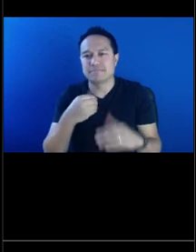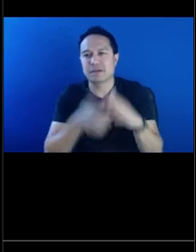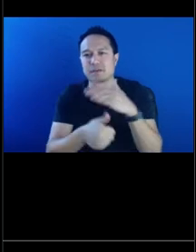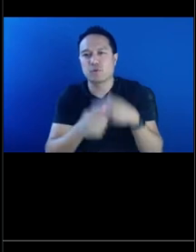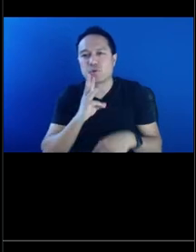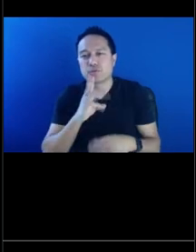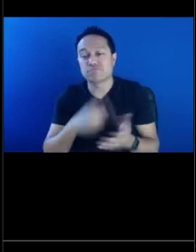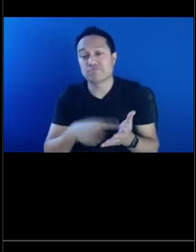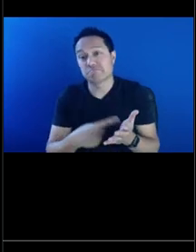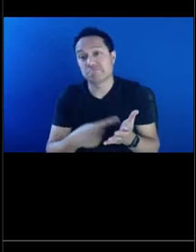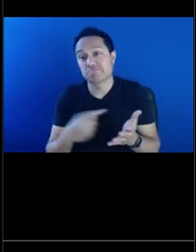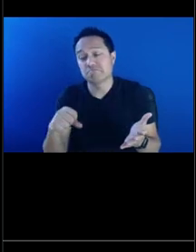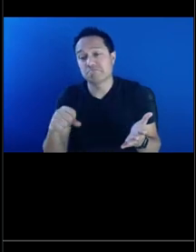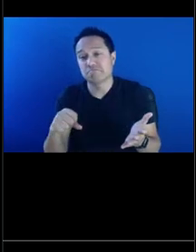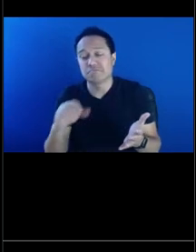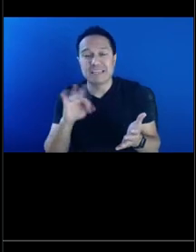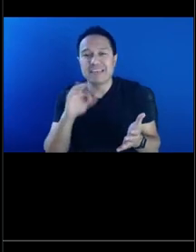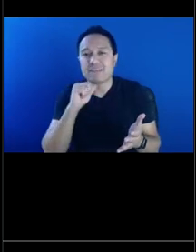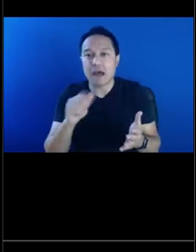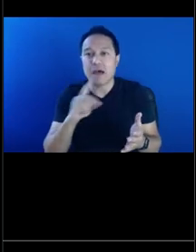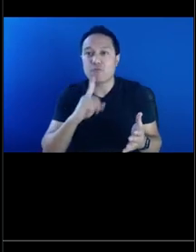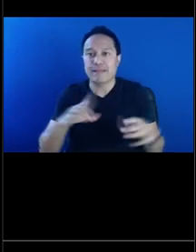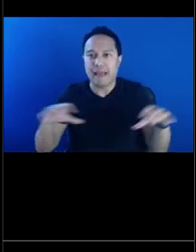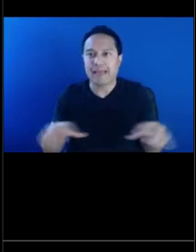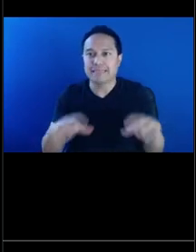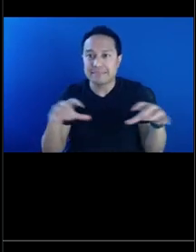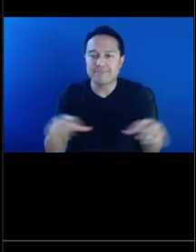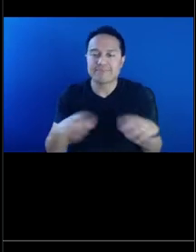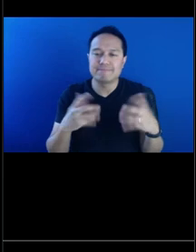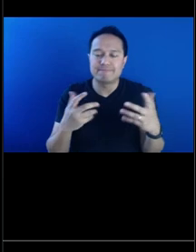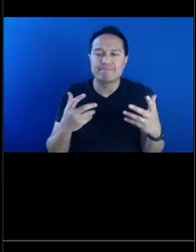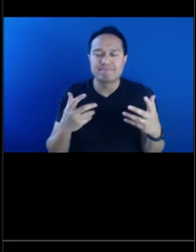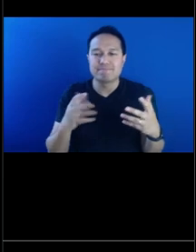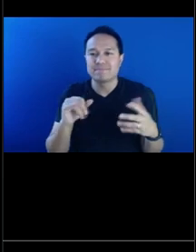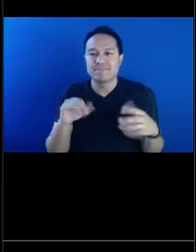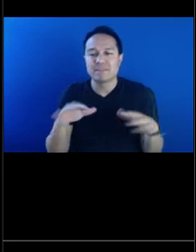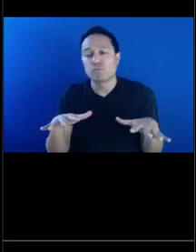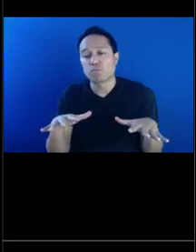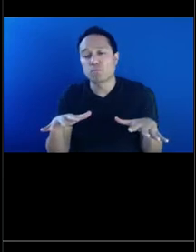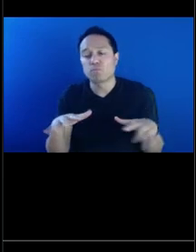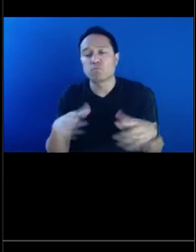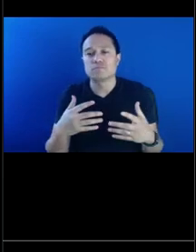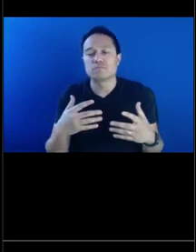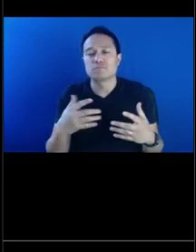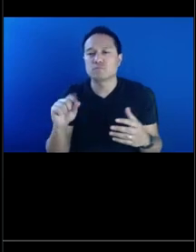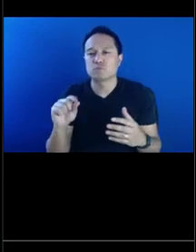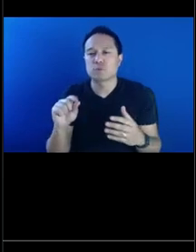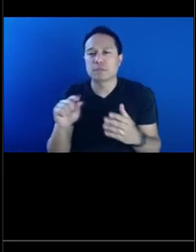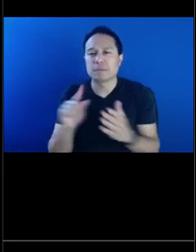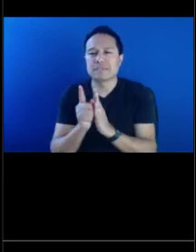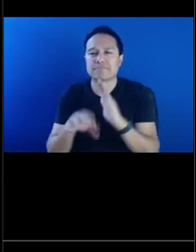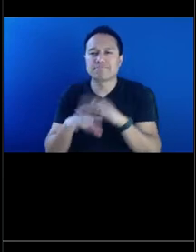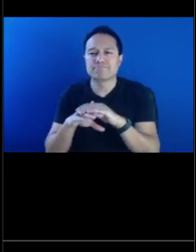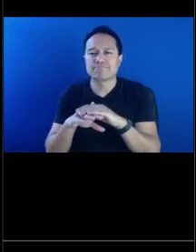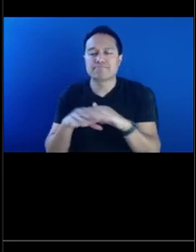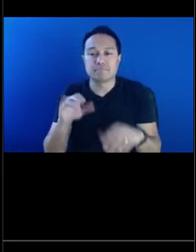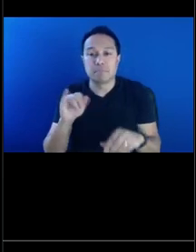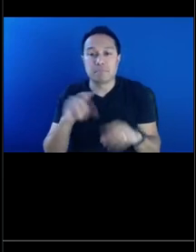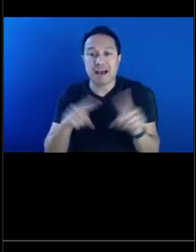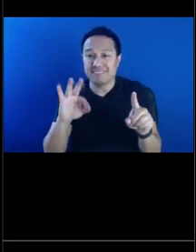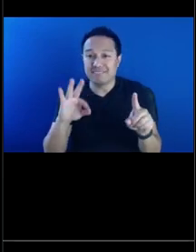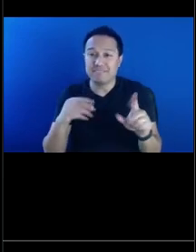real active, of course, you know, that breath is gonna last longer and they can stay down longer. But when they're being active and actually, you know, chasing